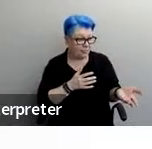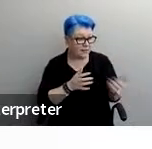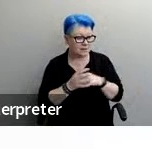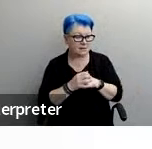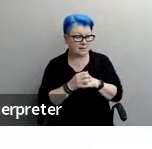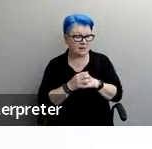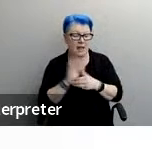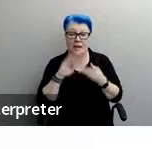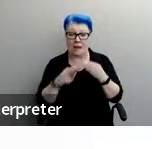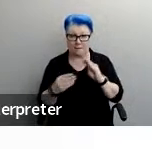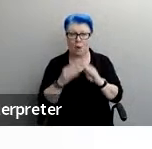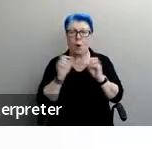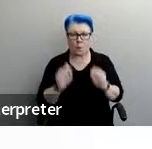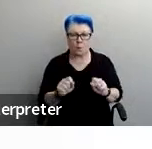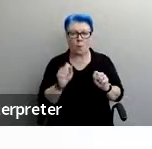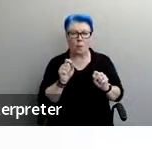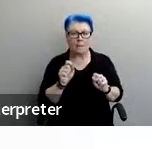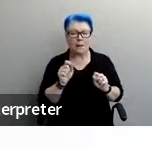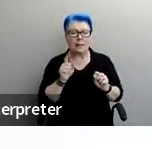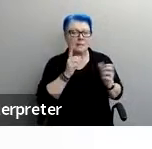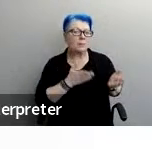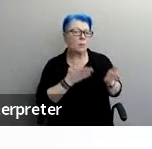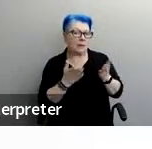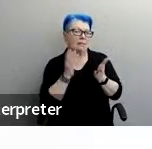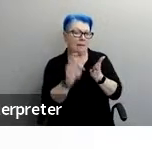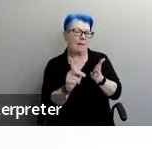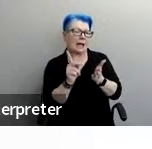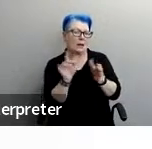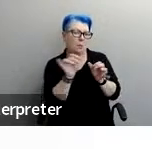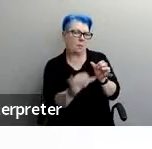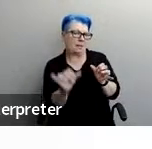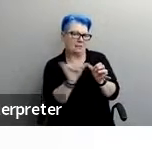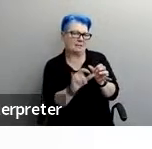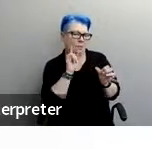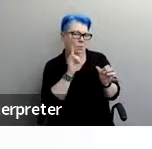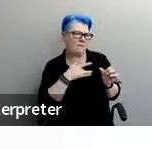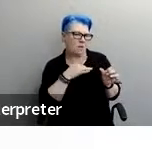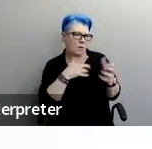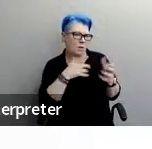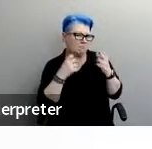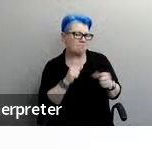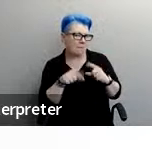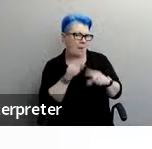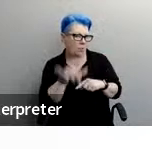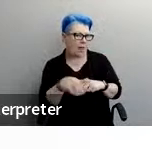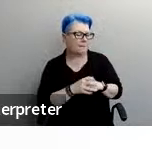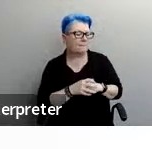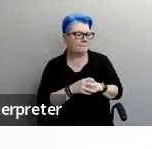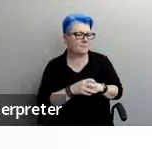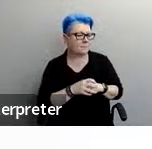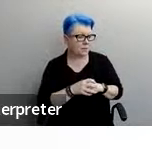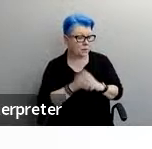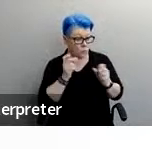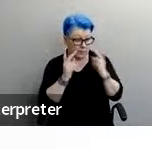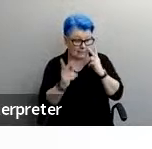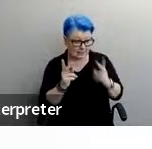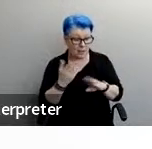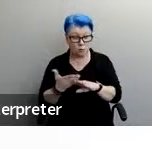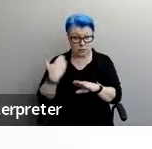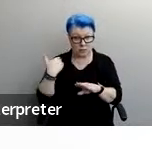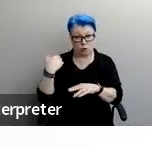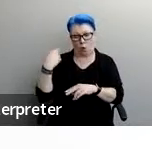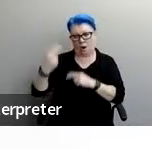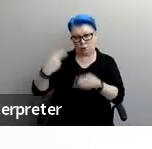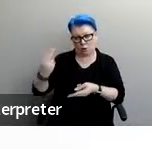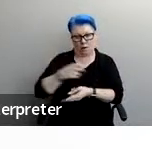you that we feel pretty solid about. Next slide, please. And so as you can see, traditional or historical